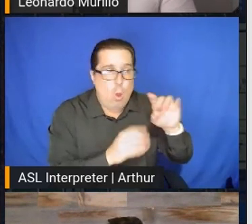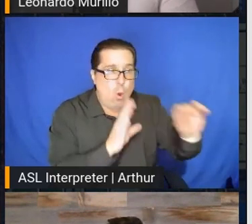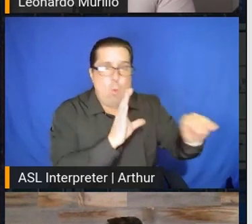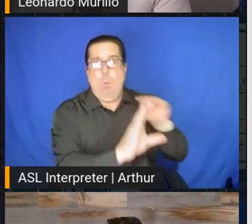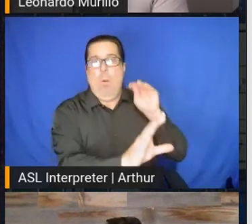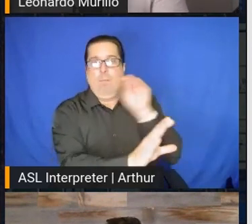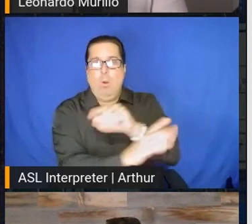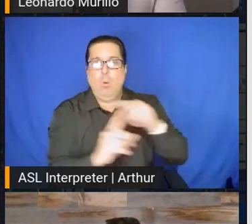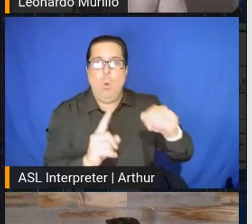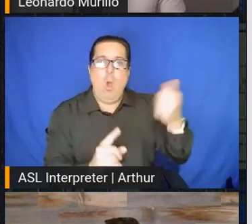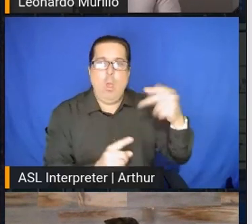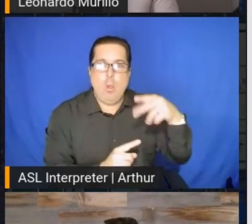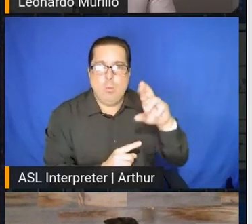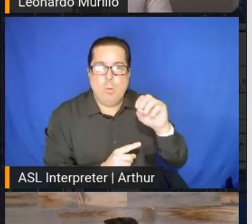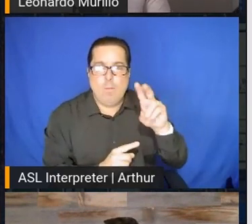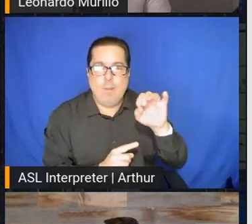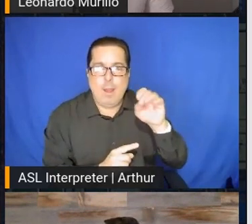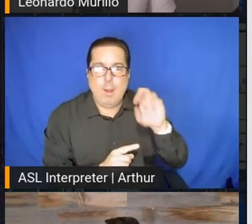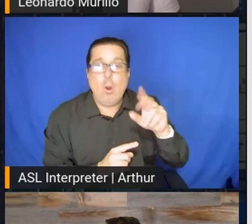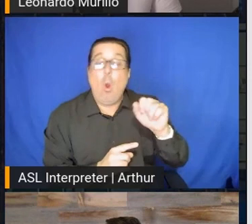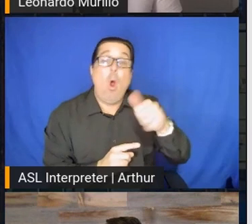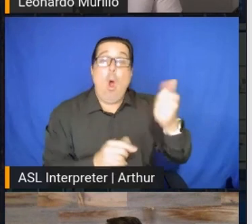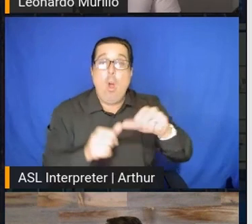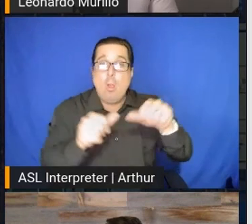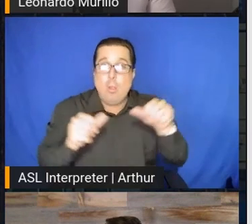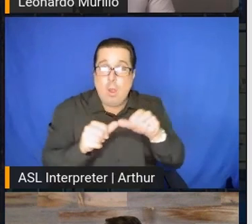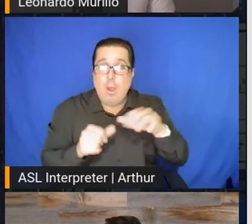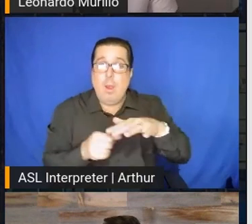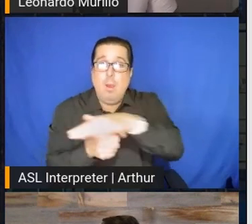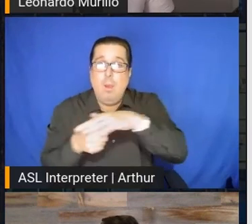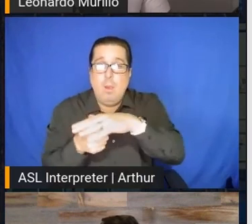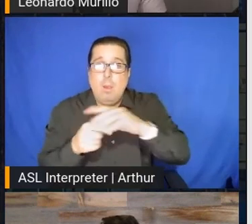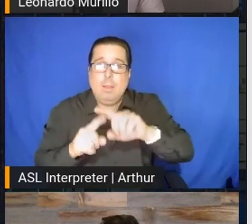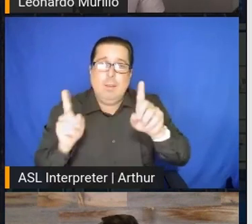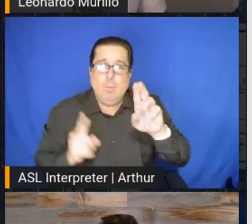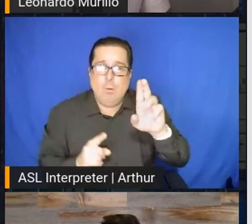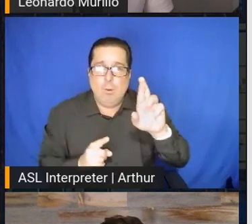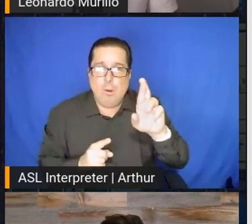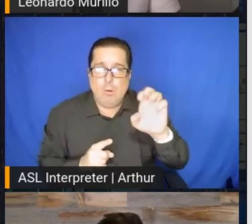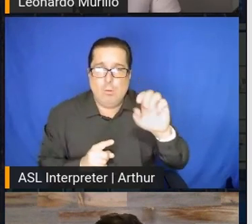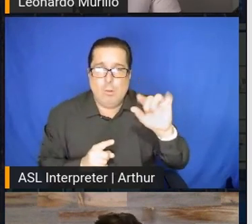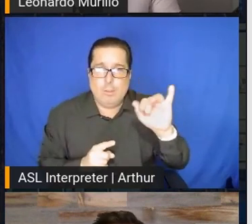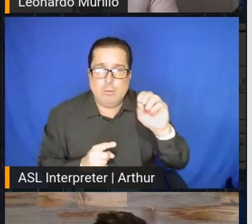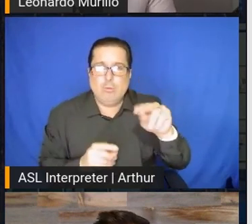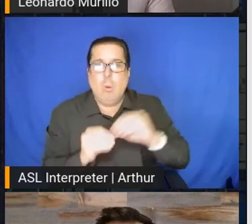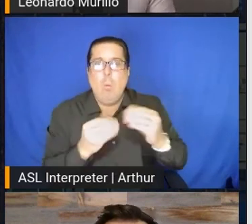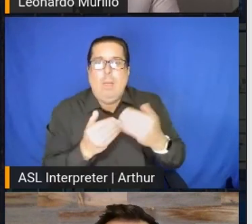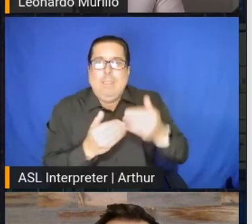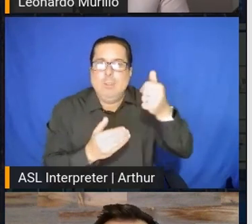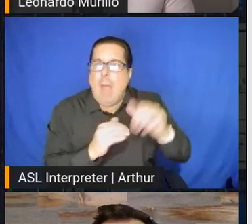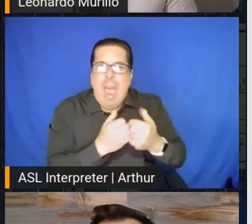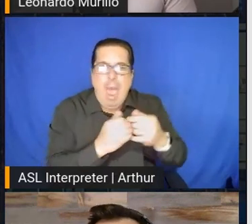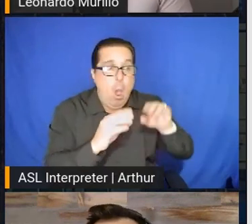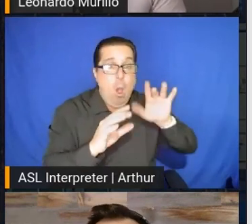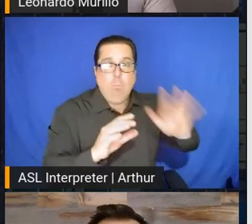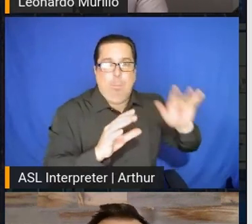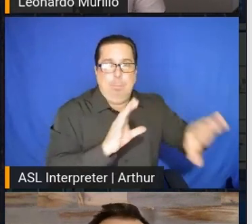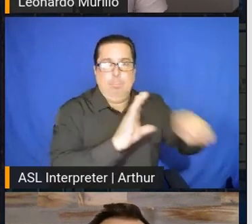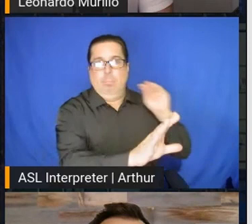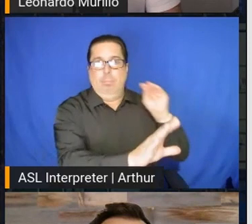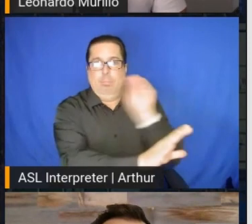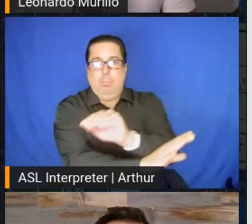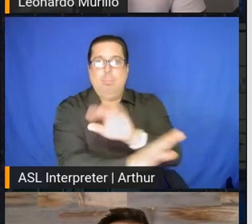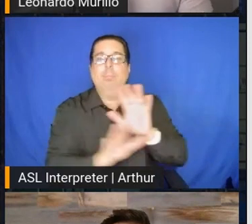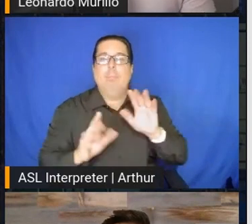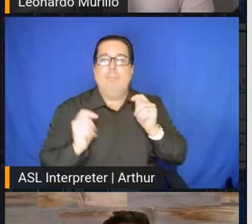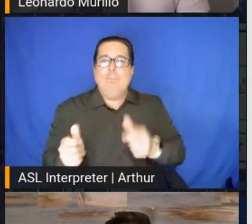move into a different region, even easier, right? Because this is only configuration that I have to push to my repositories, and it will